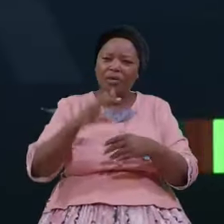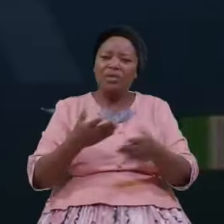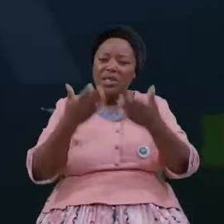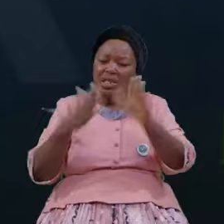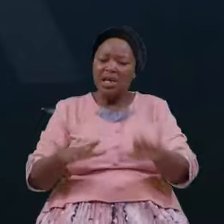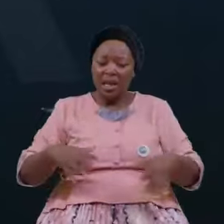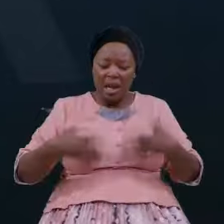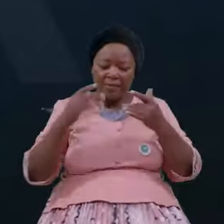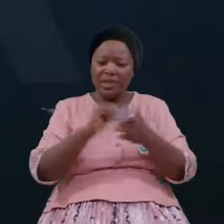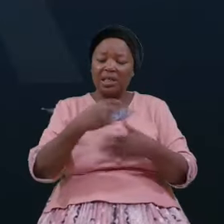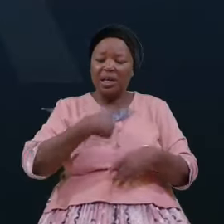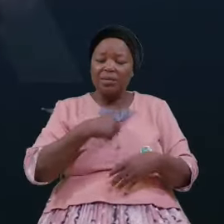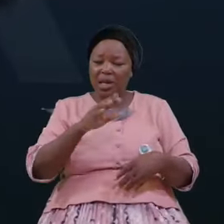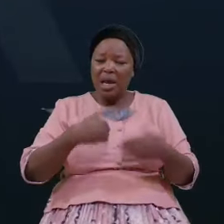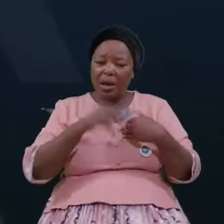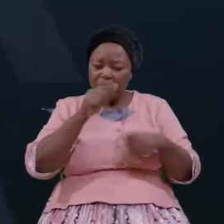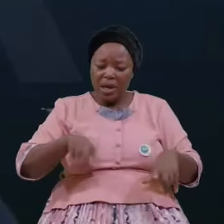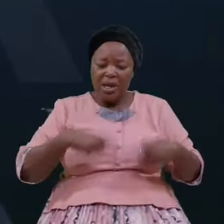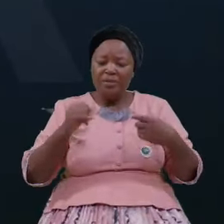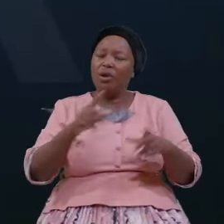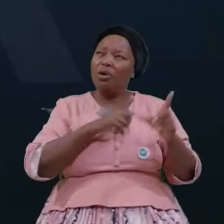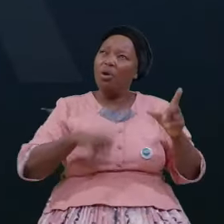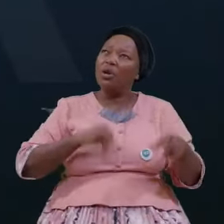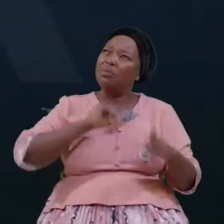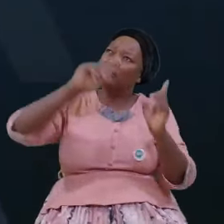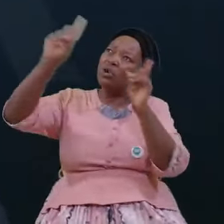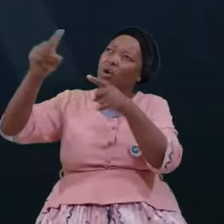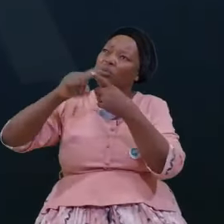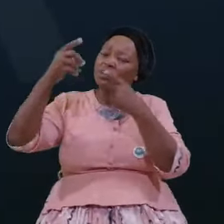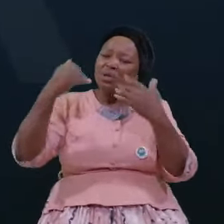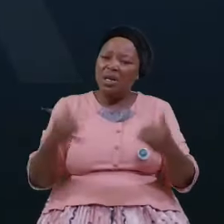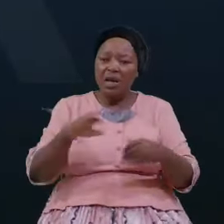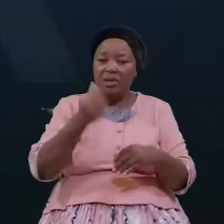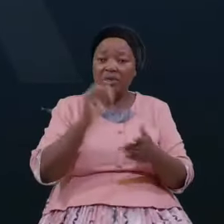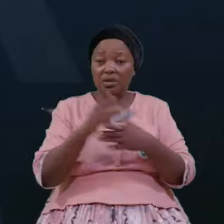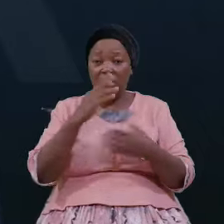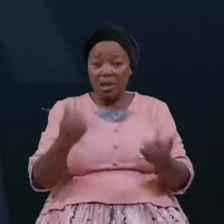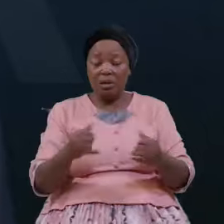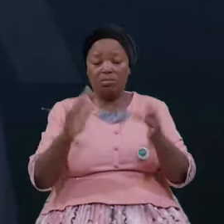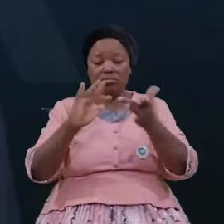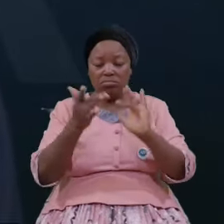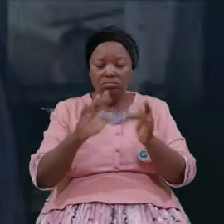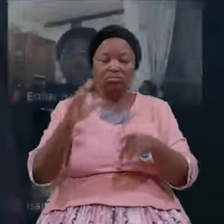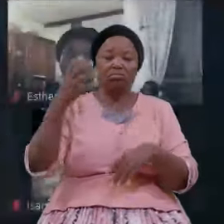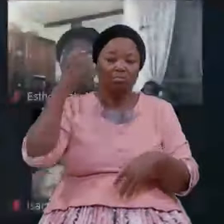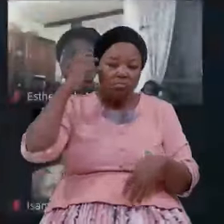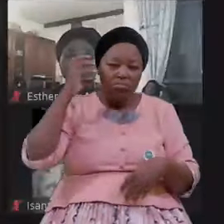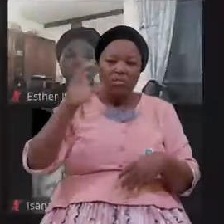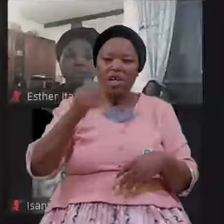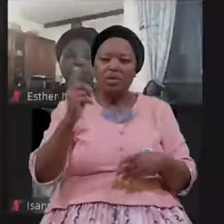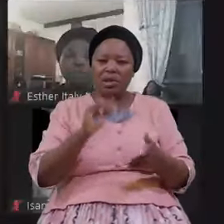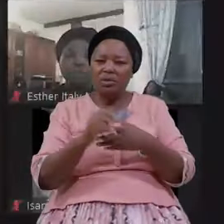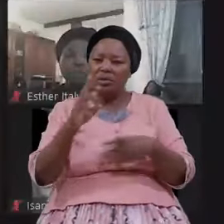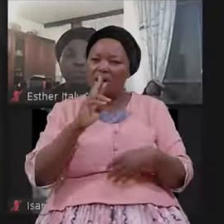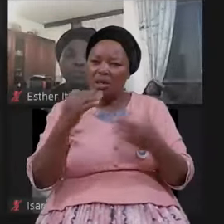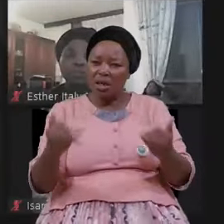living. Lord, I come. Anywhere you are, here, online, everywhere, raise up your hand.